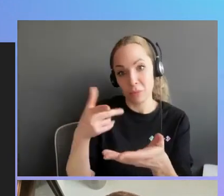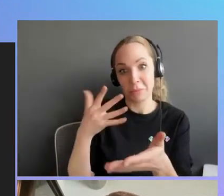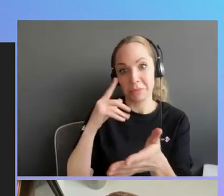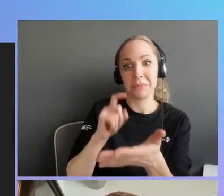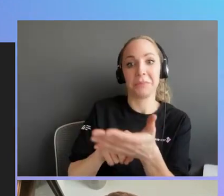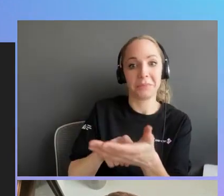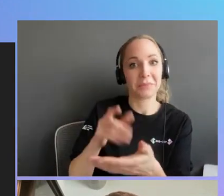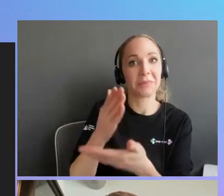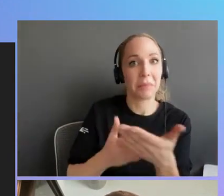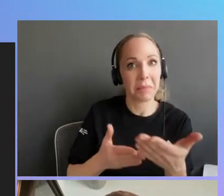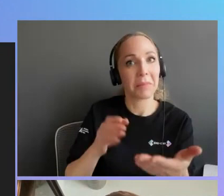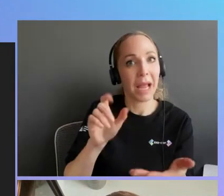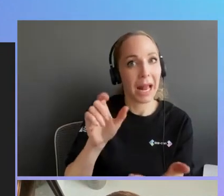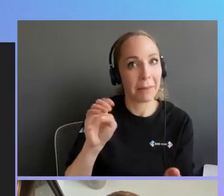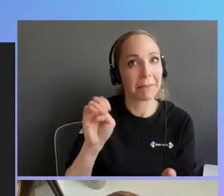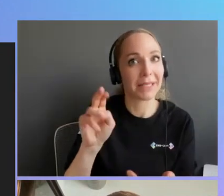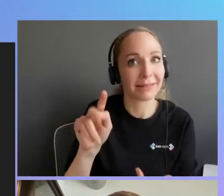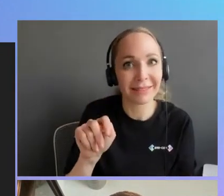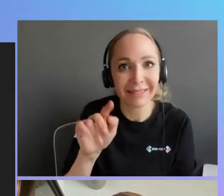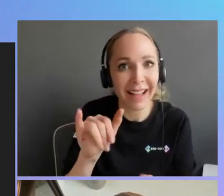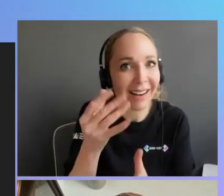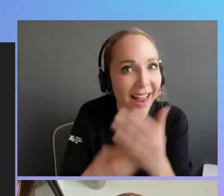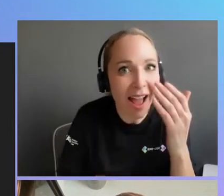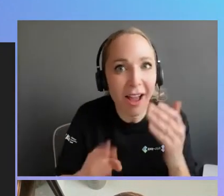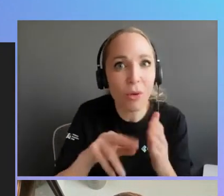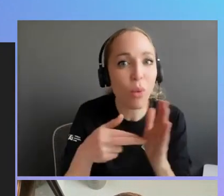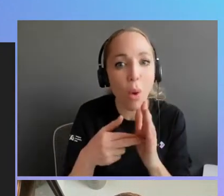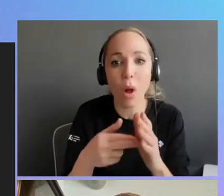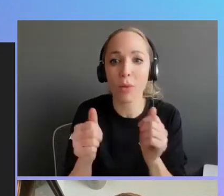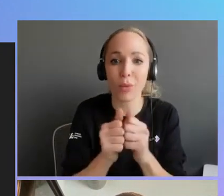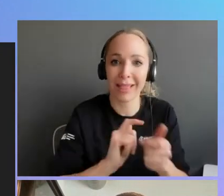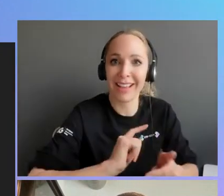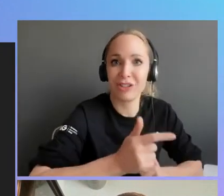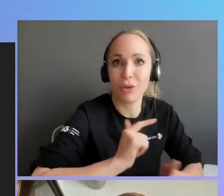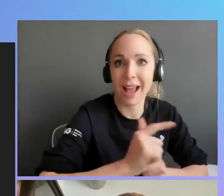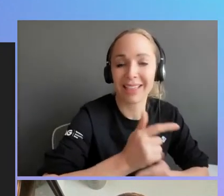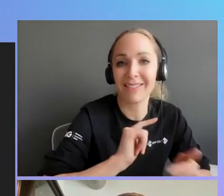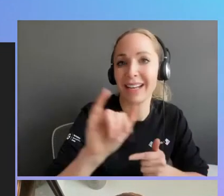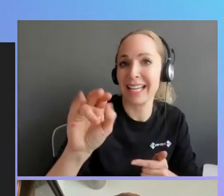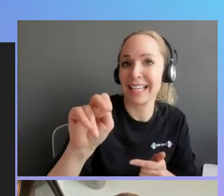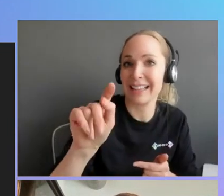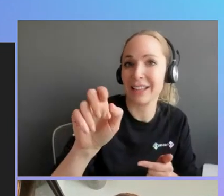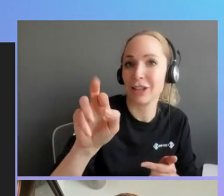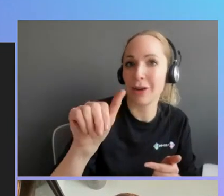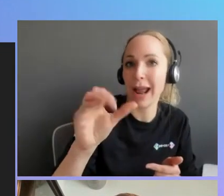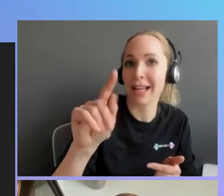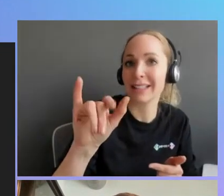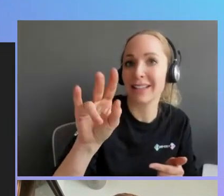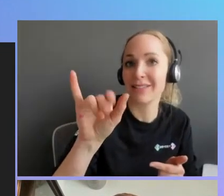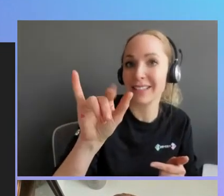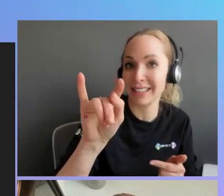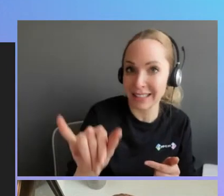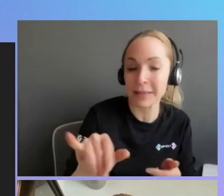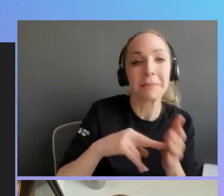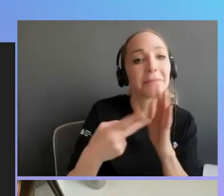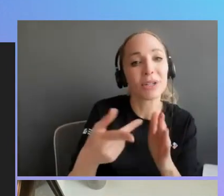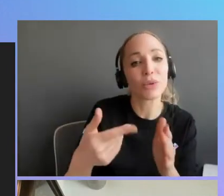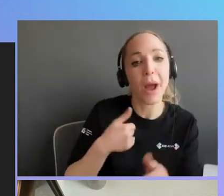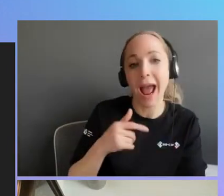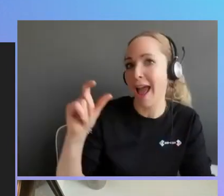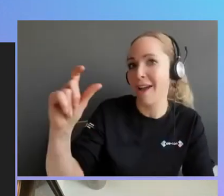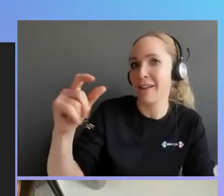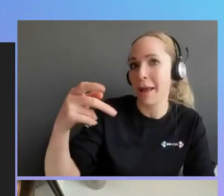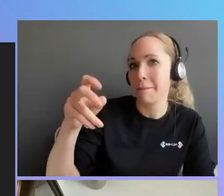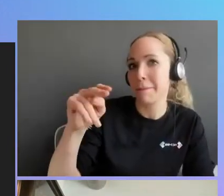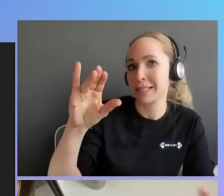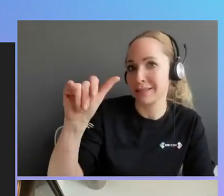a role which indicates interactivity to assistive technology. In other words, we have all these pencil icons that are marked up as divs with tab index. So they were in the